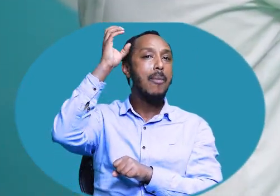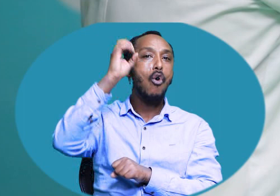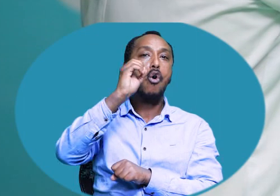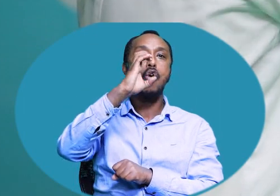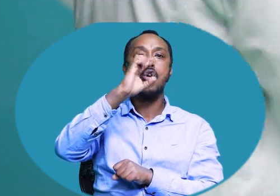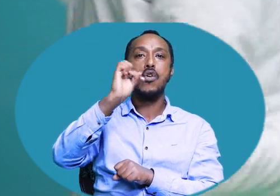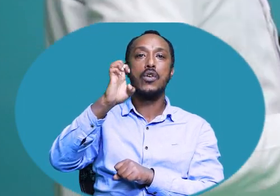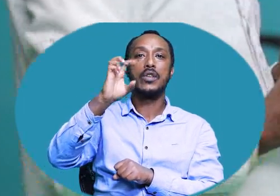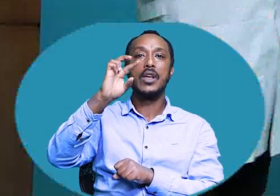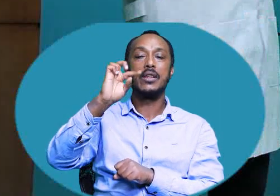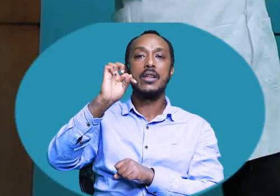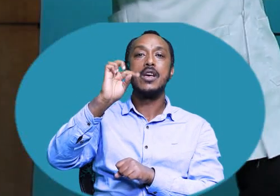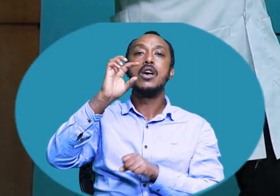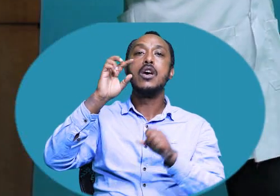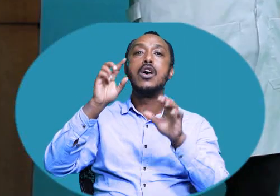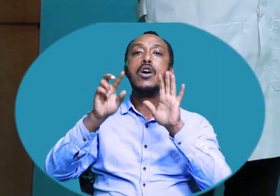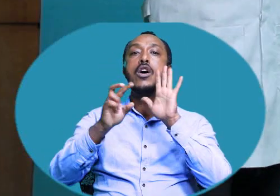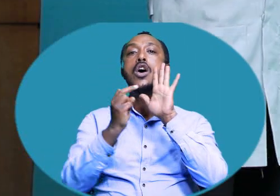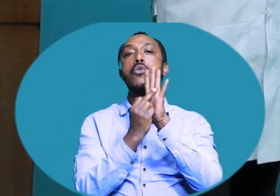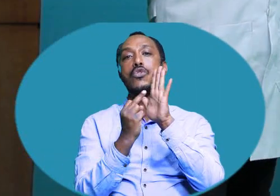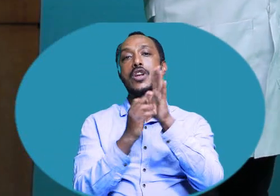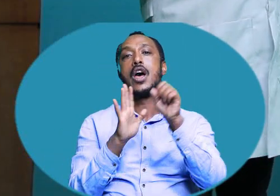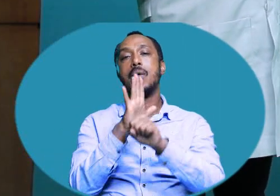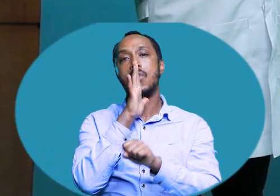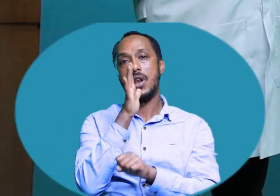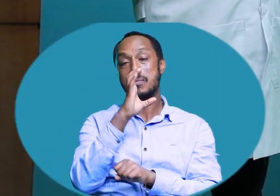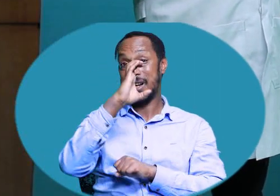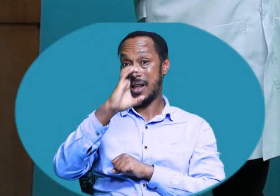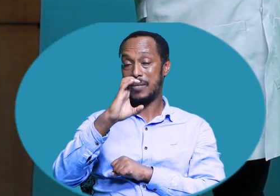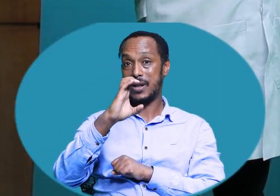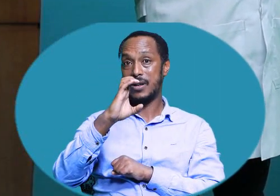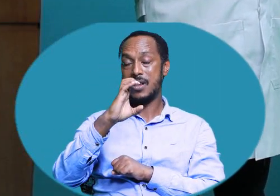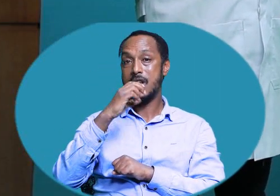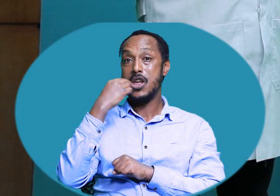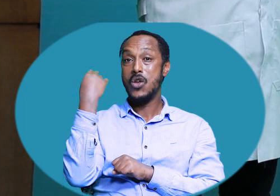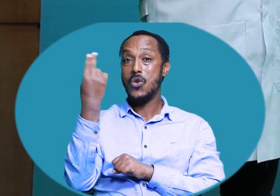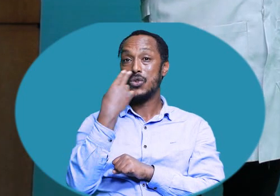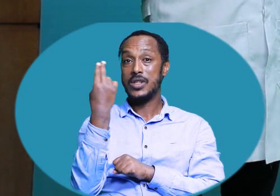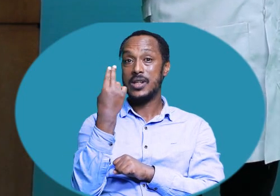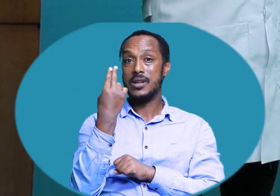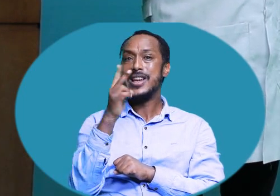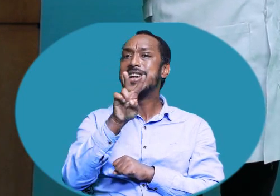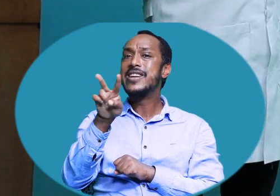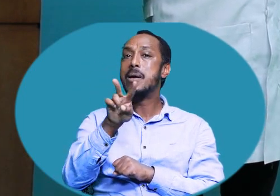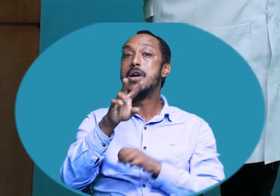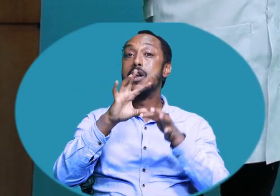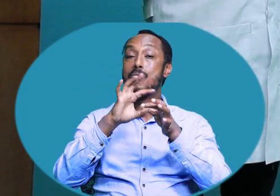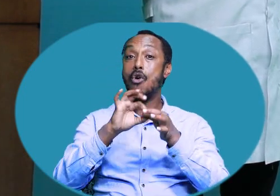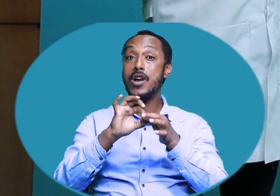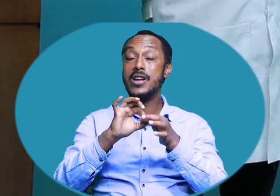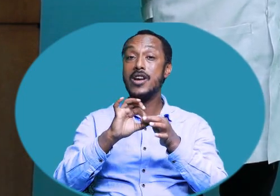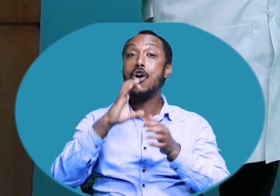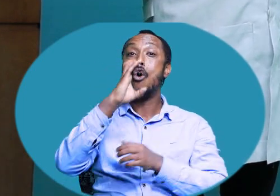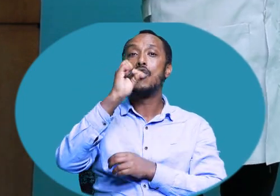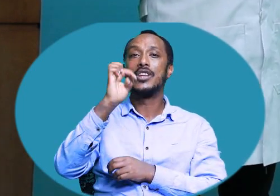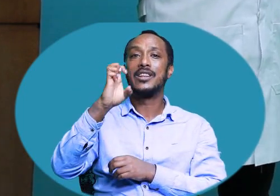6. But in this case, carbon do not obey the octet rule. Do